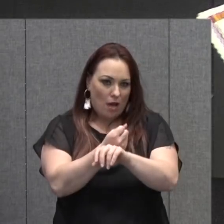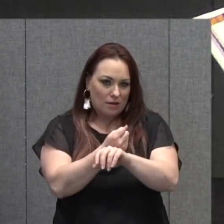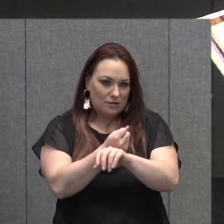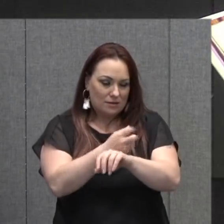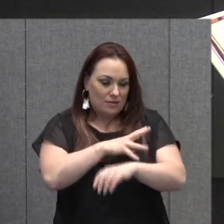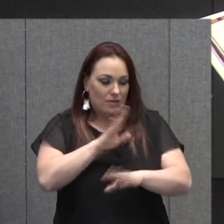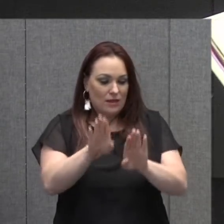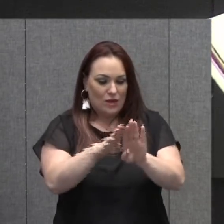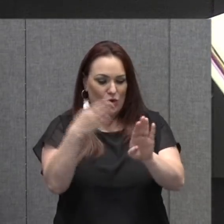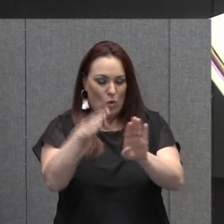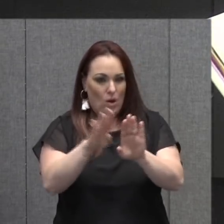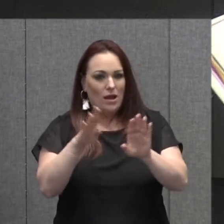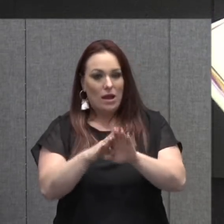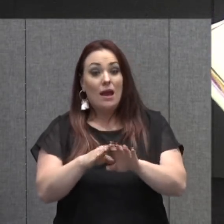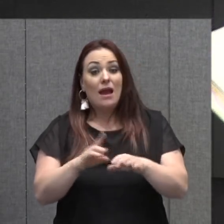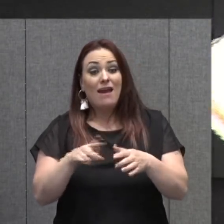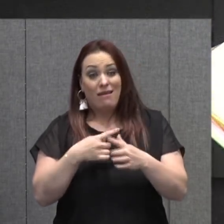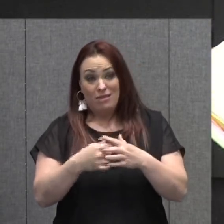trail.